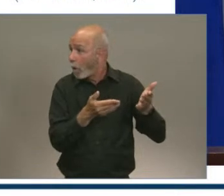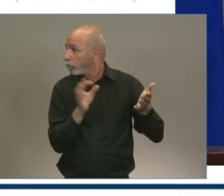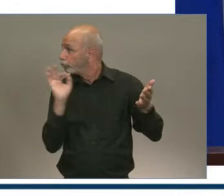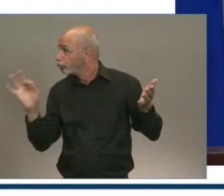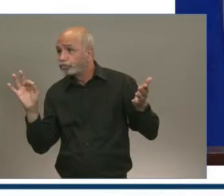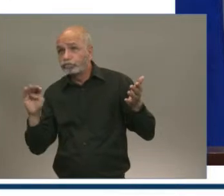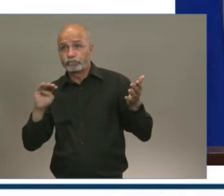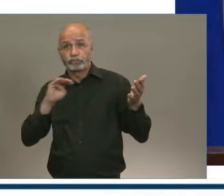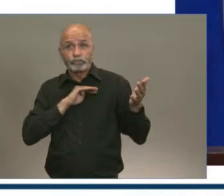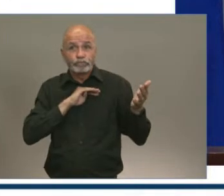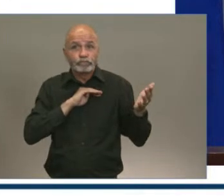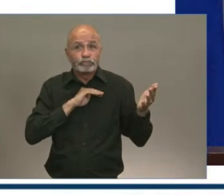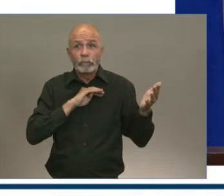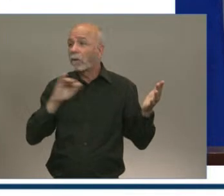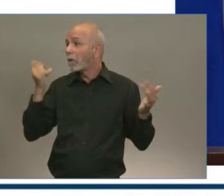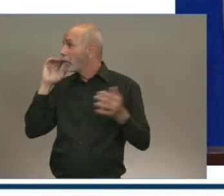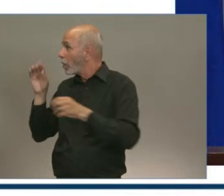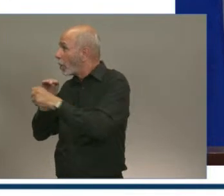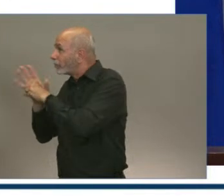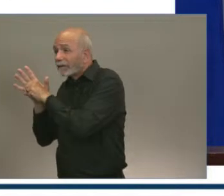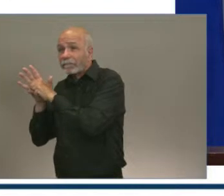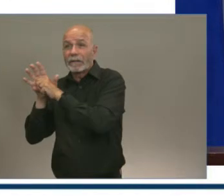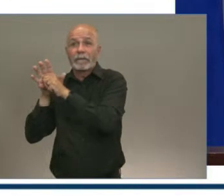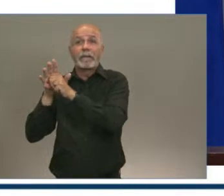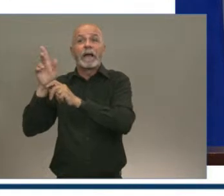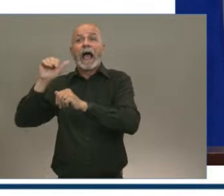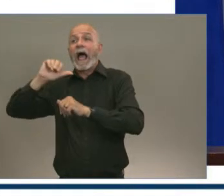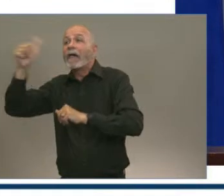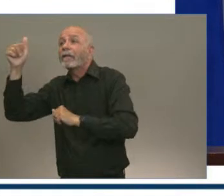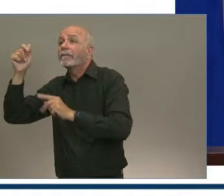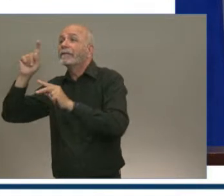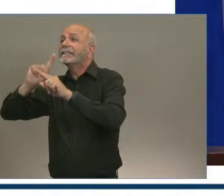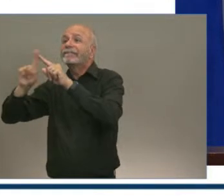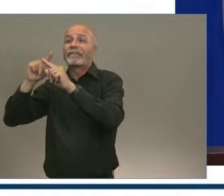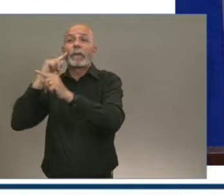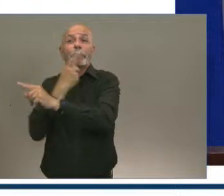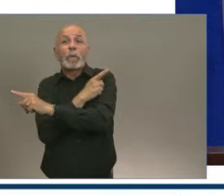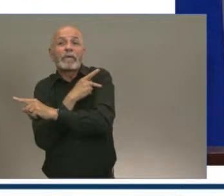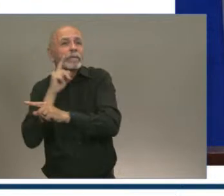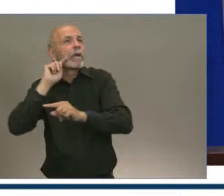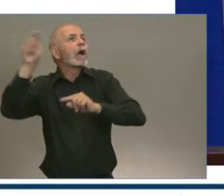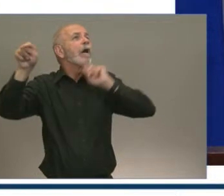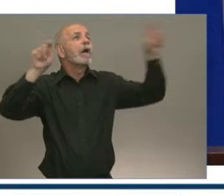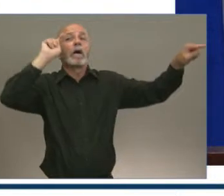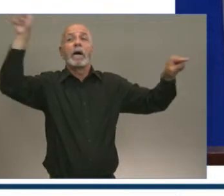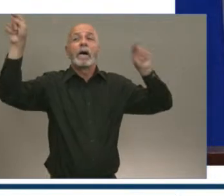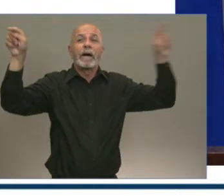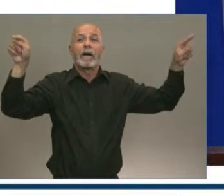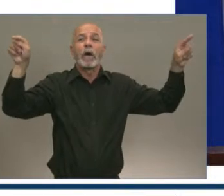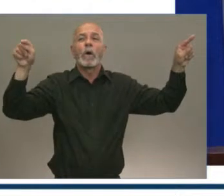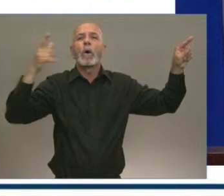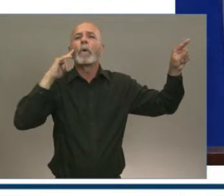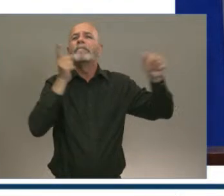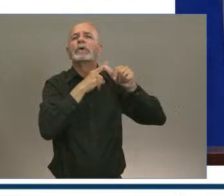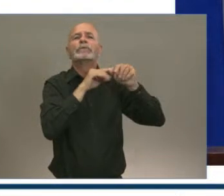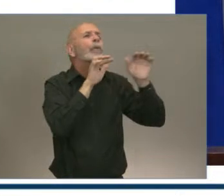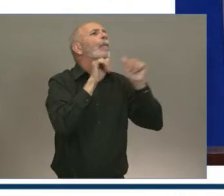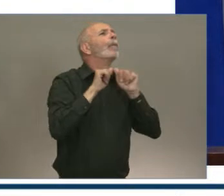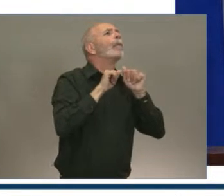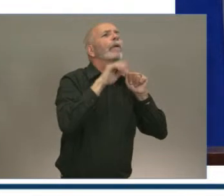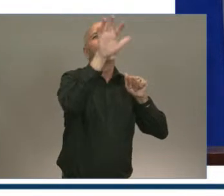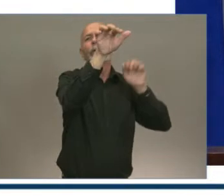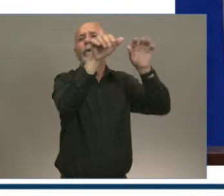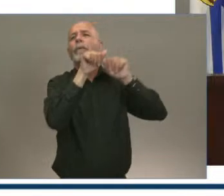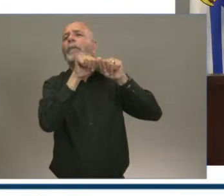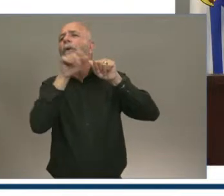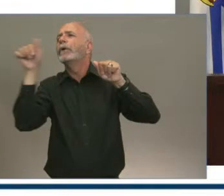and the epidemiology in other provinces obviously will have an impact on our decision making with our borders as well.